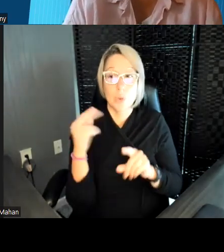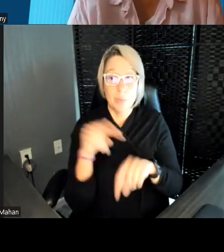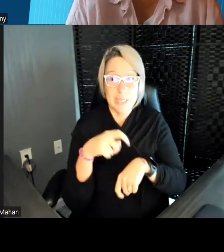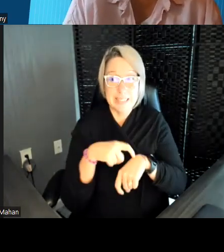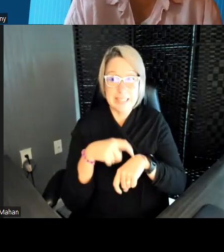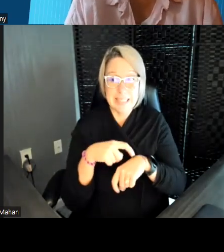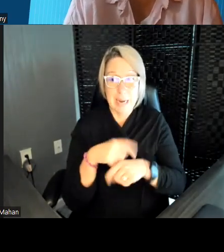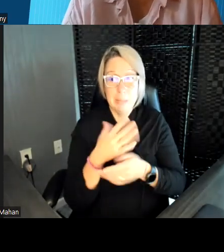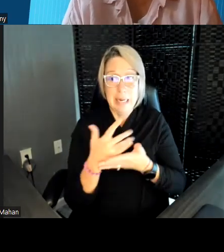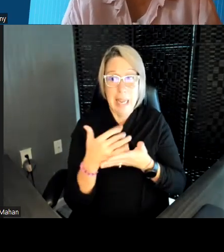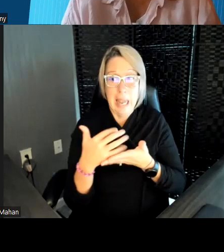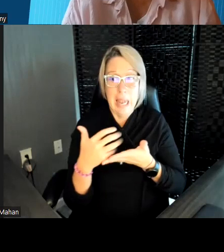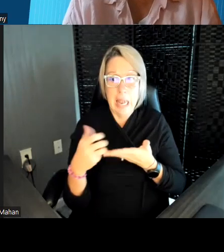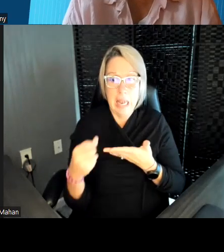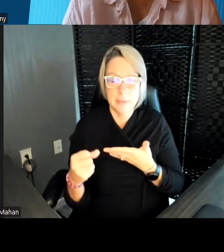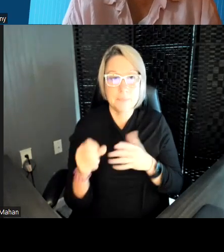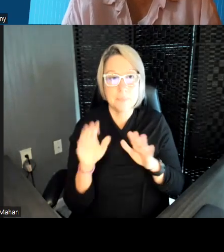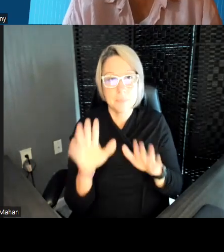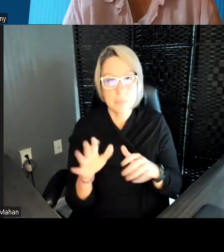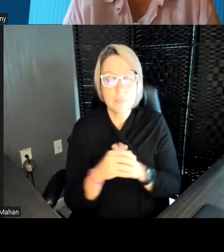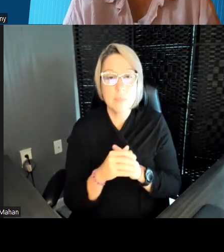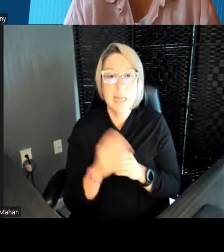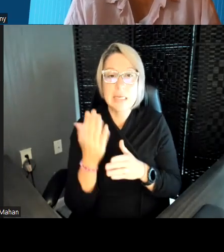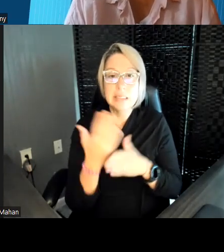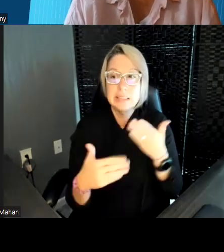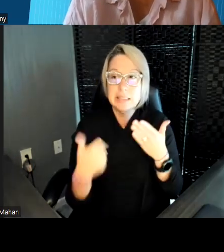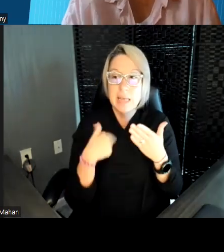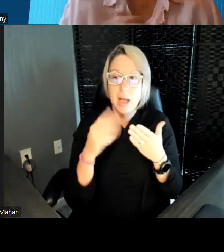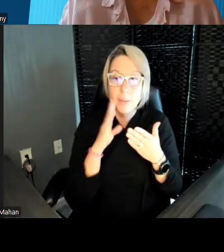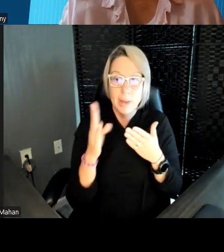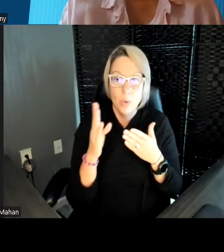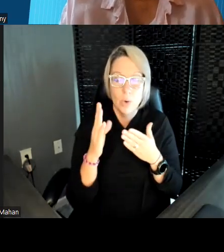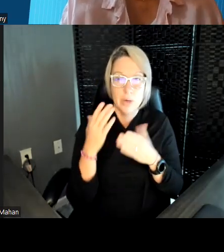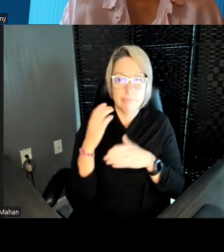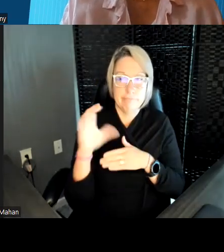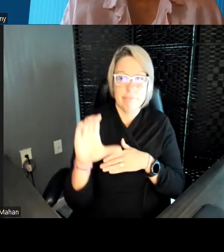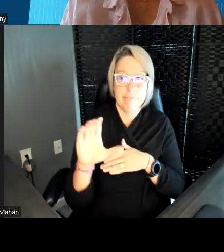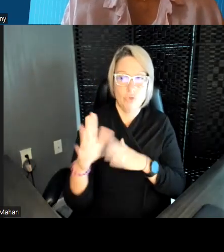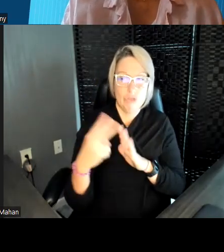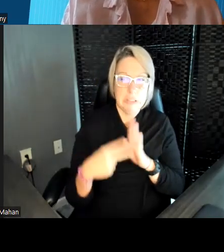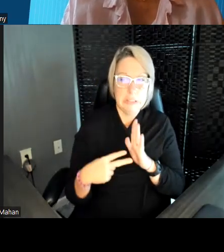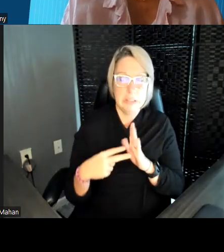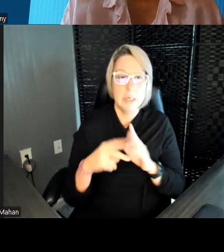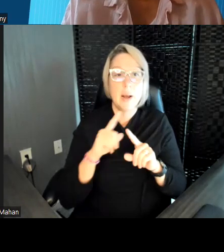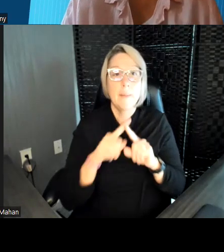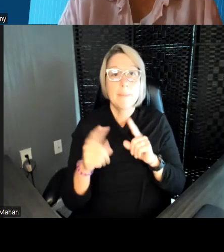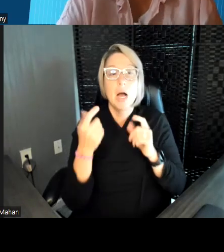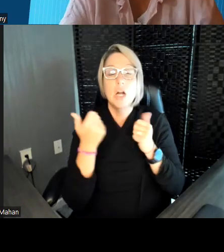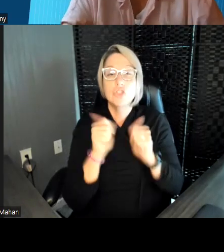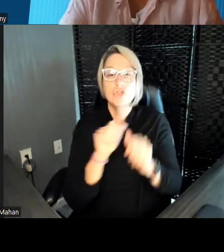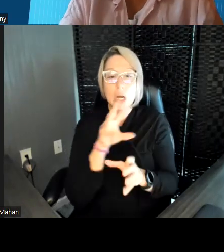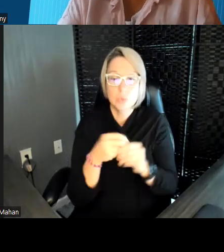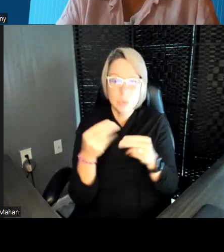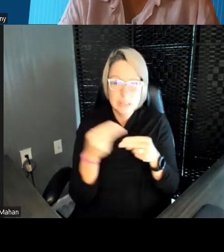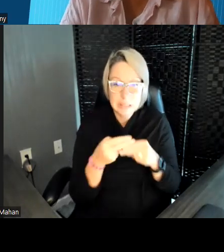usual, I'm going to run out of time. So some of this I'm going to leave in your hands to read, but I've tried to give you some slides that just talk